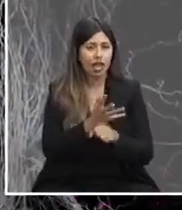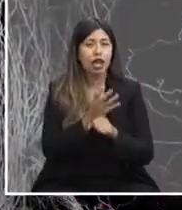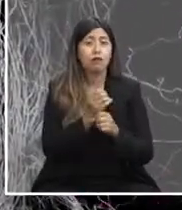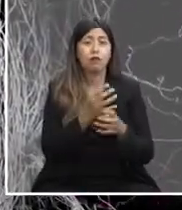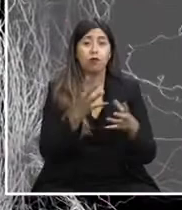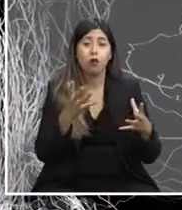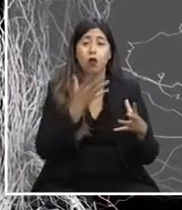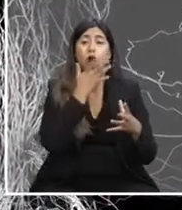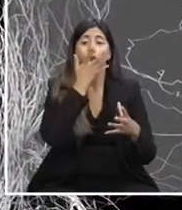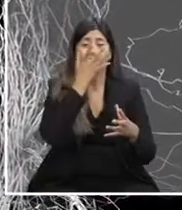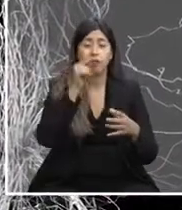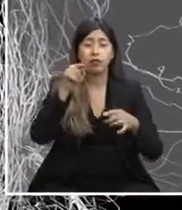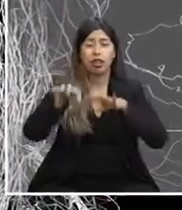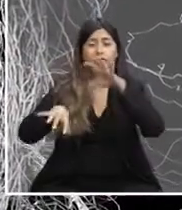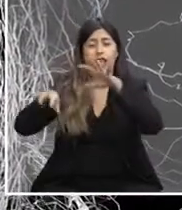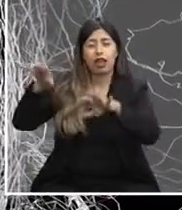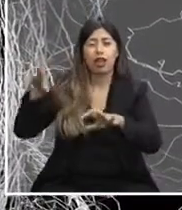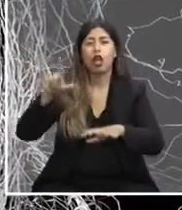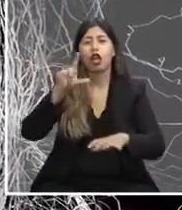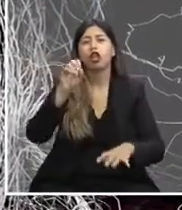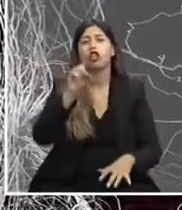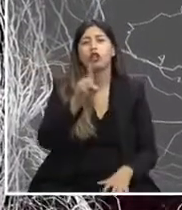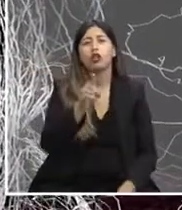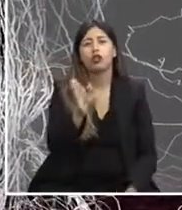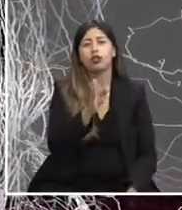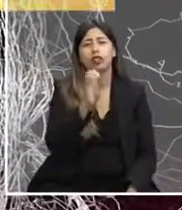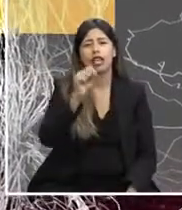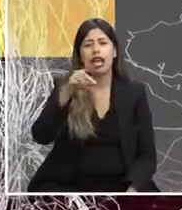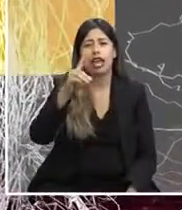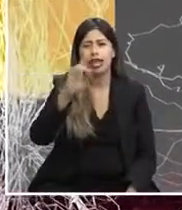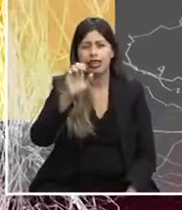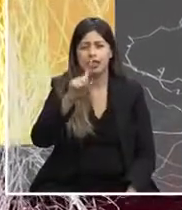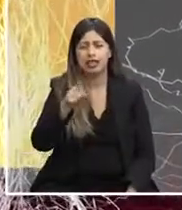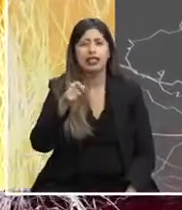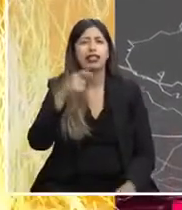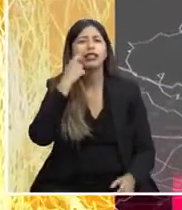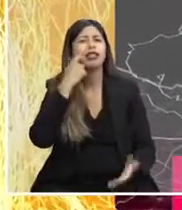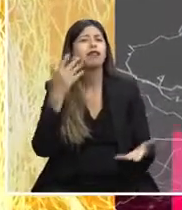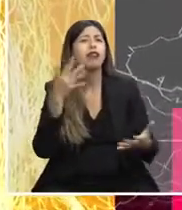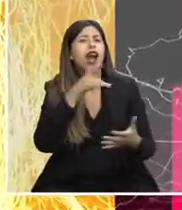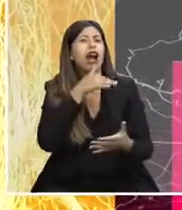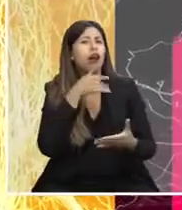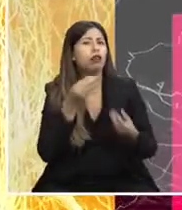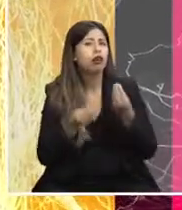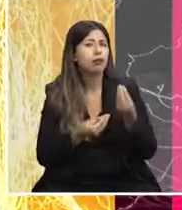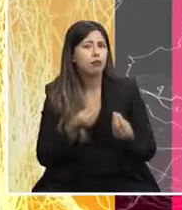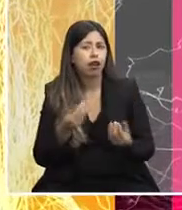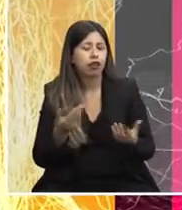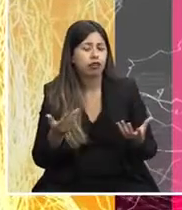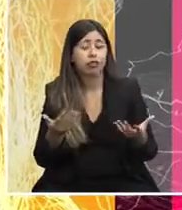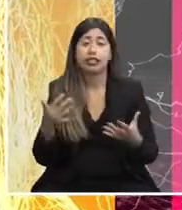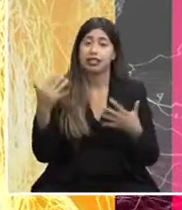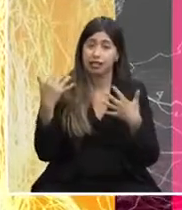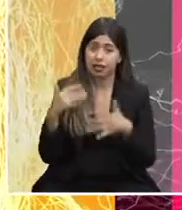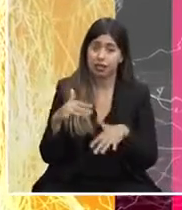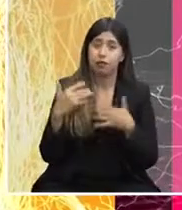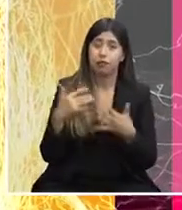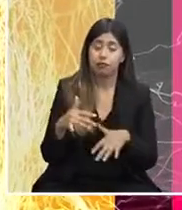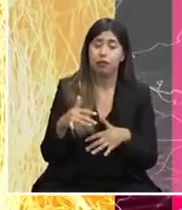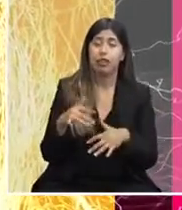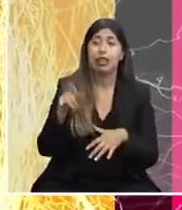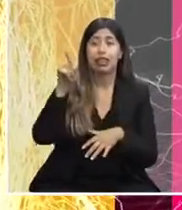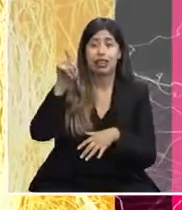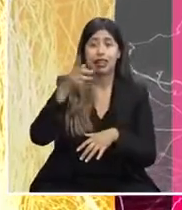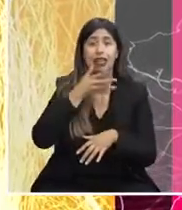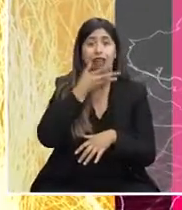water? And it's important for water because glaciers provide us with this nice, steady meltwater supply during dry seasons or during